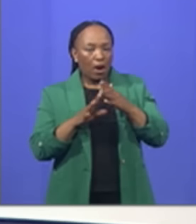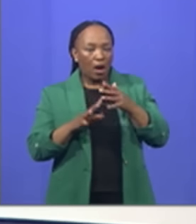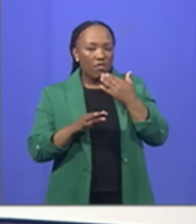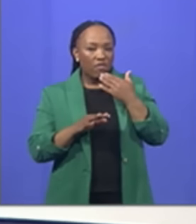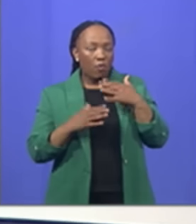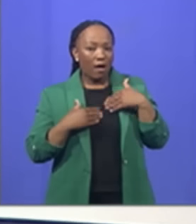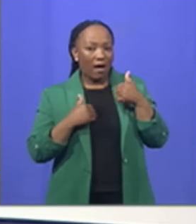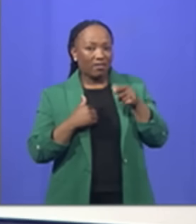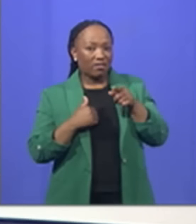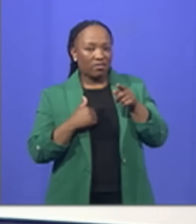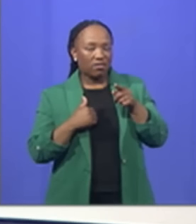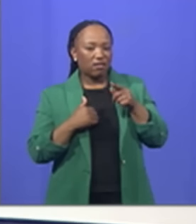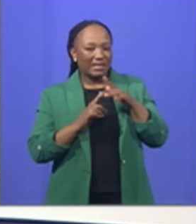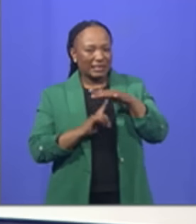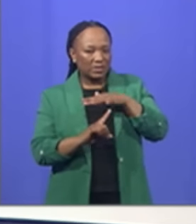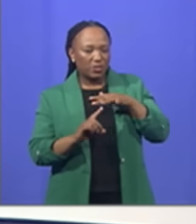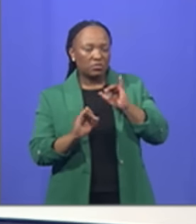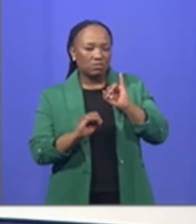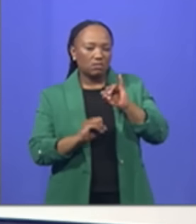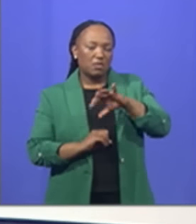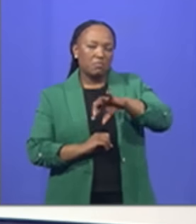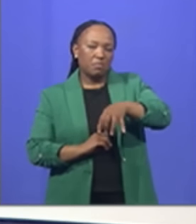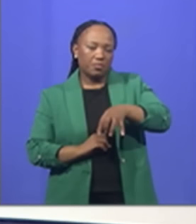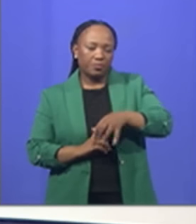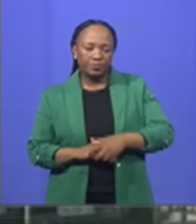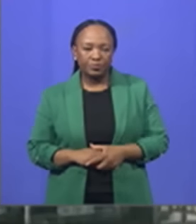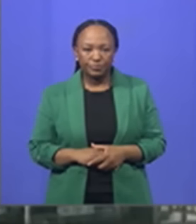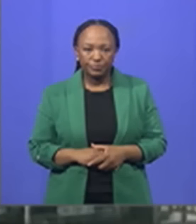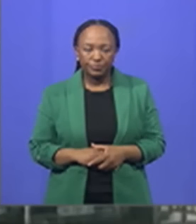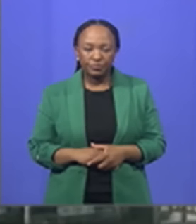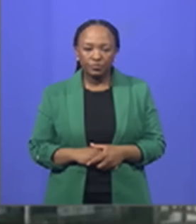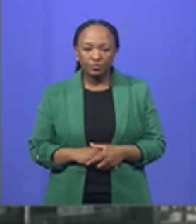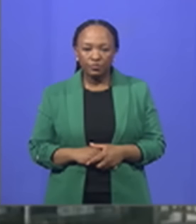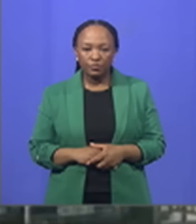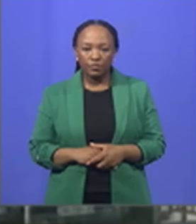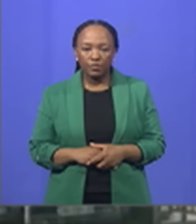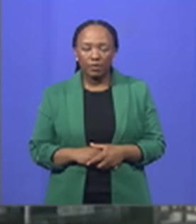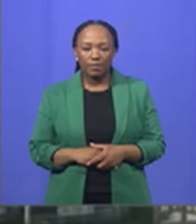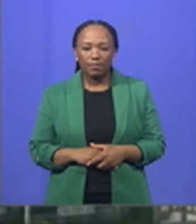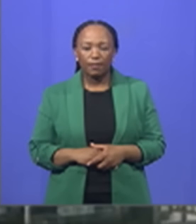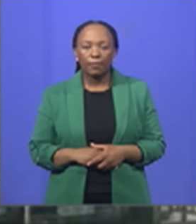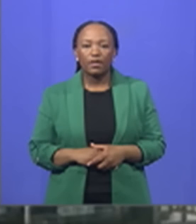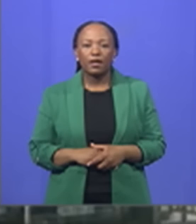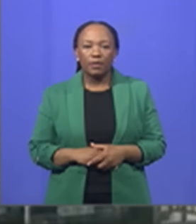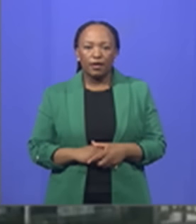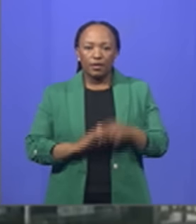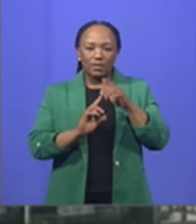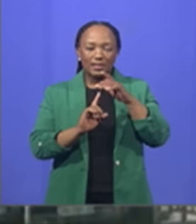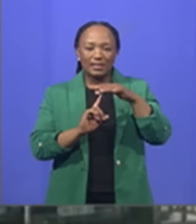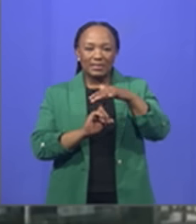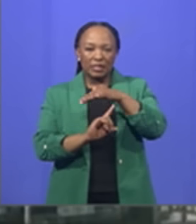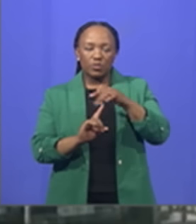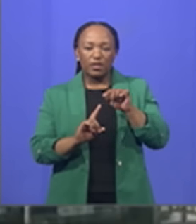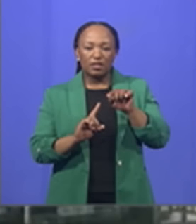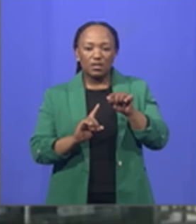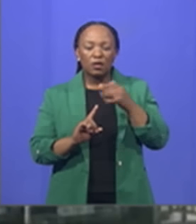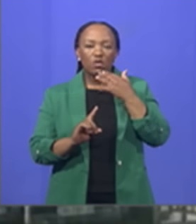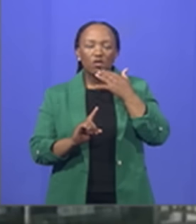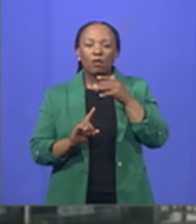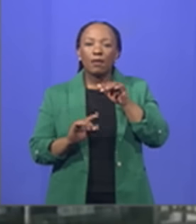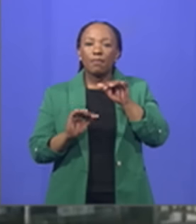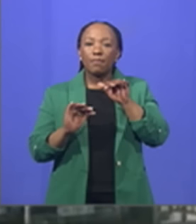lebanego nayo ka profenseng. Maemo a wa hlobaetšago ka mahu a bašomi ba tša